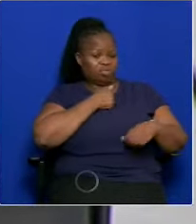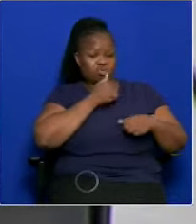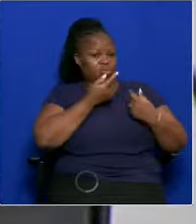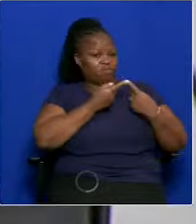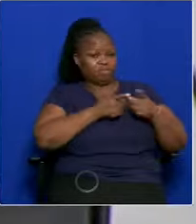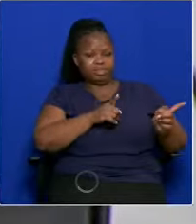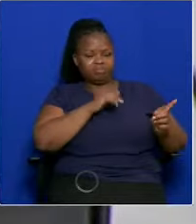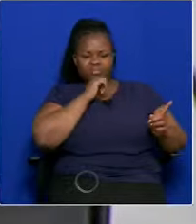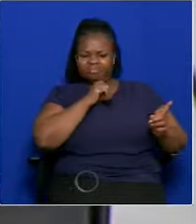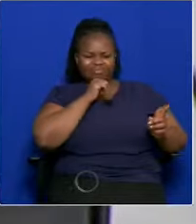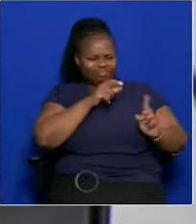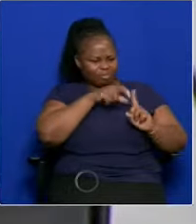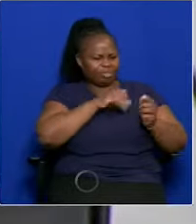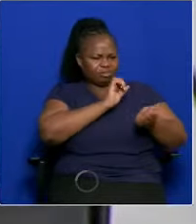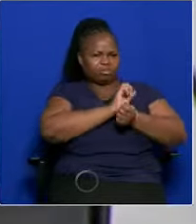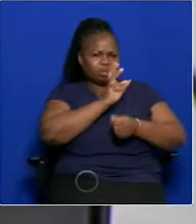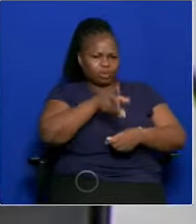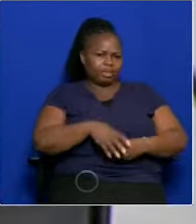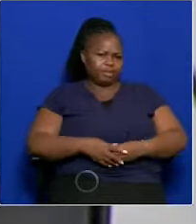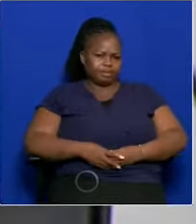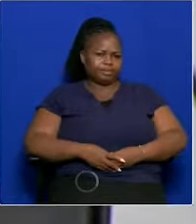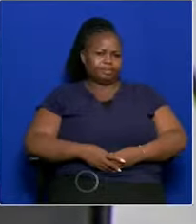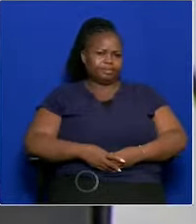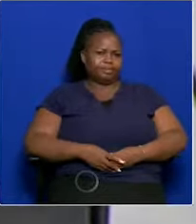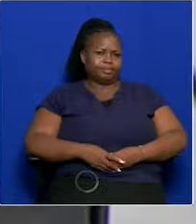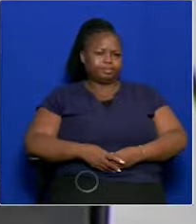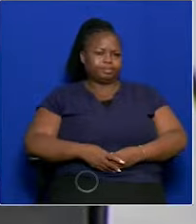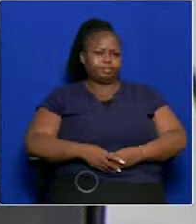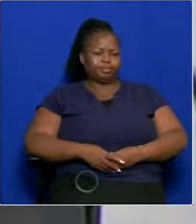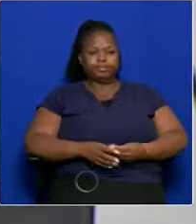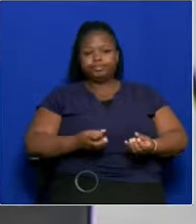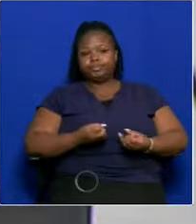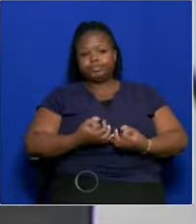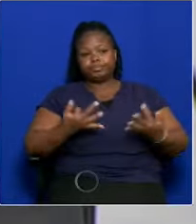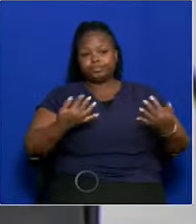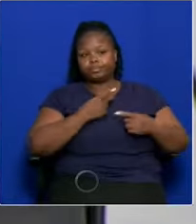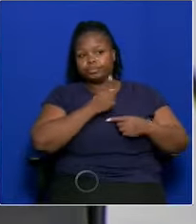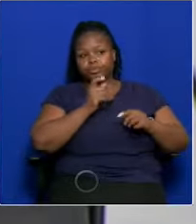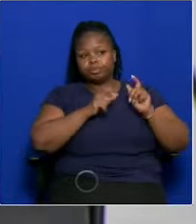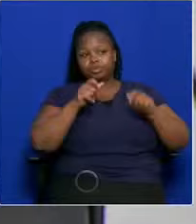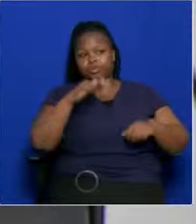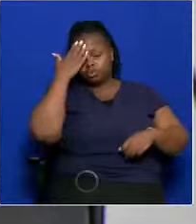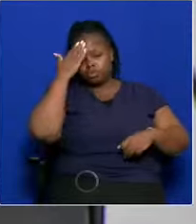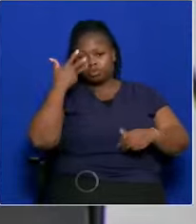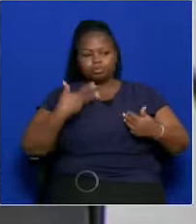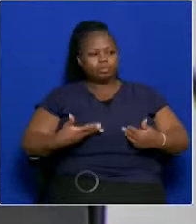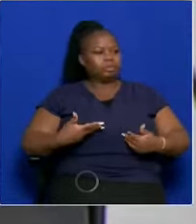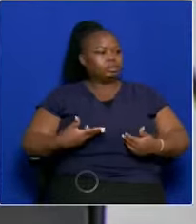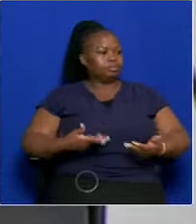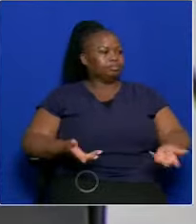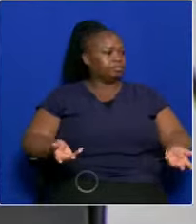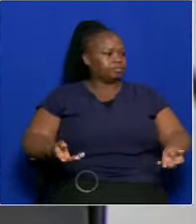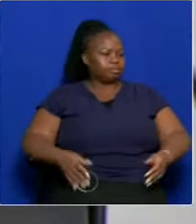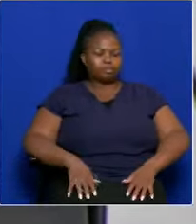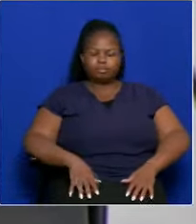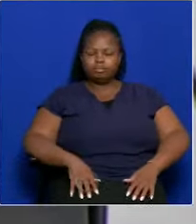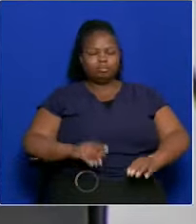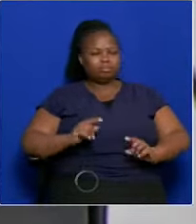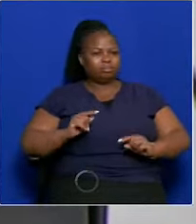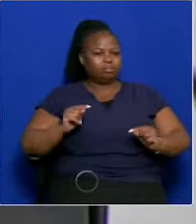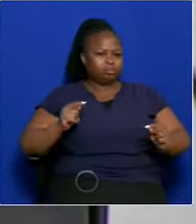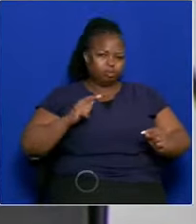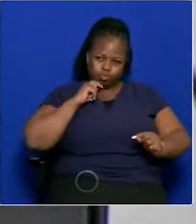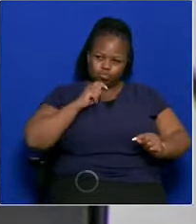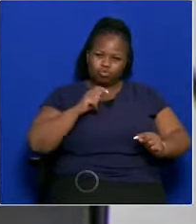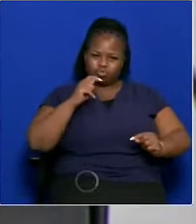person. And most of those people who knows me, they can't even start doubting or asking such questions